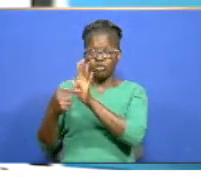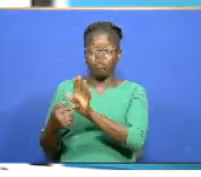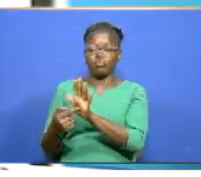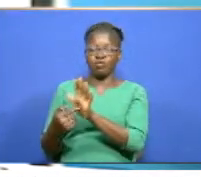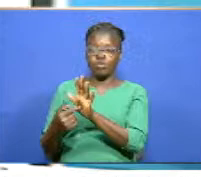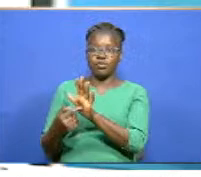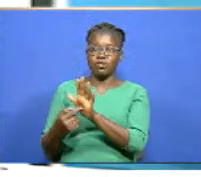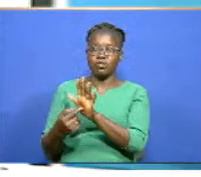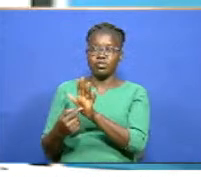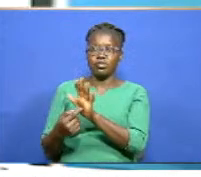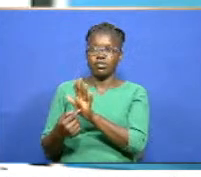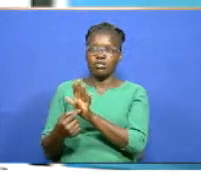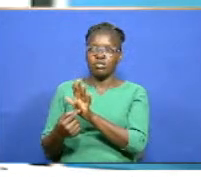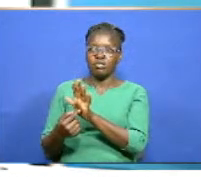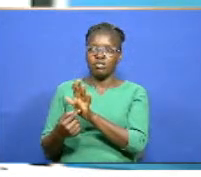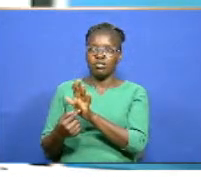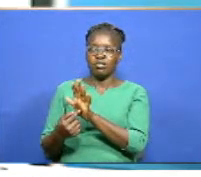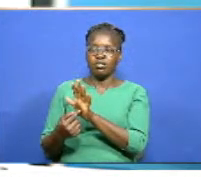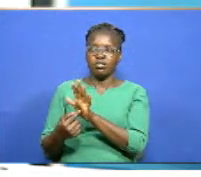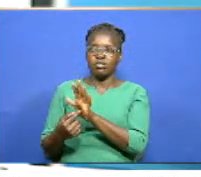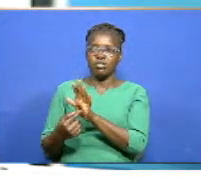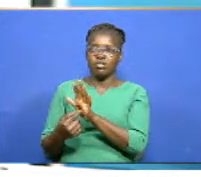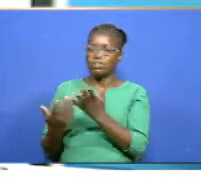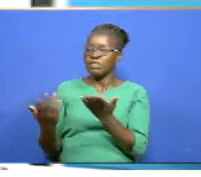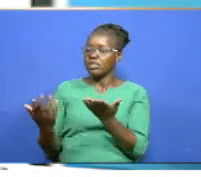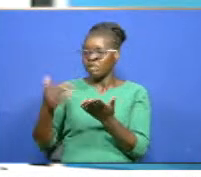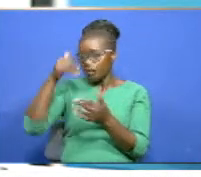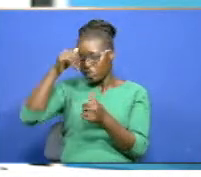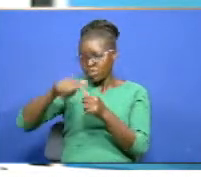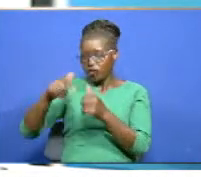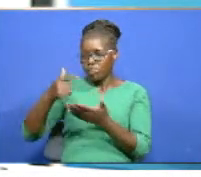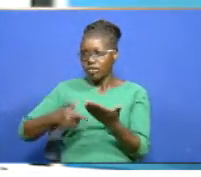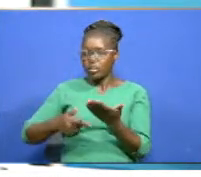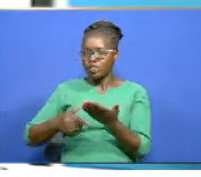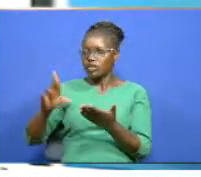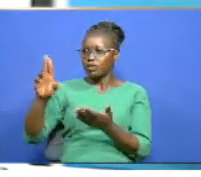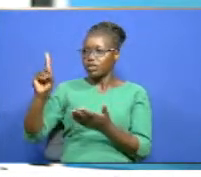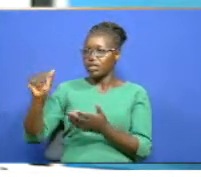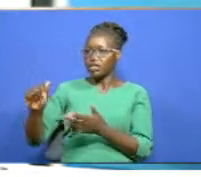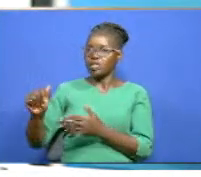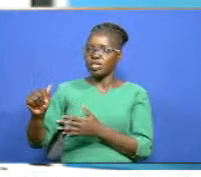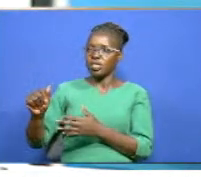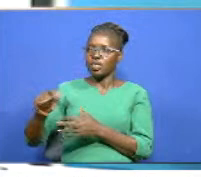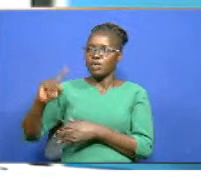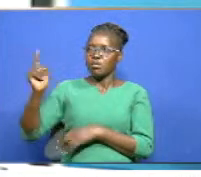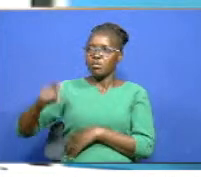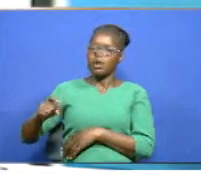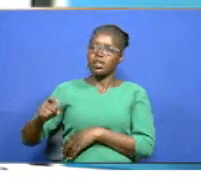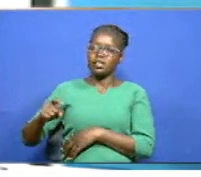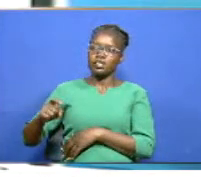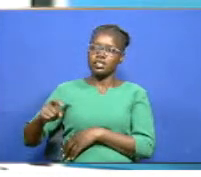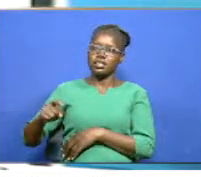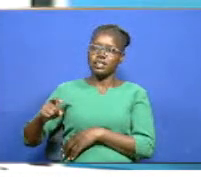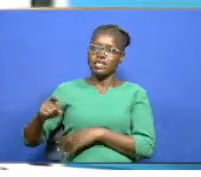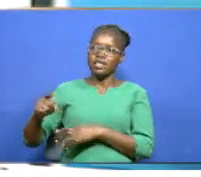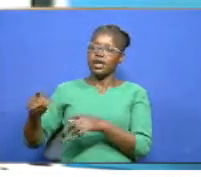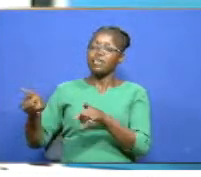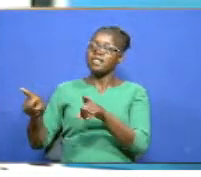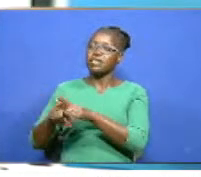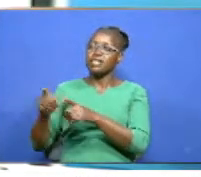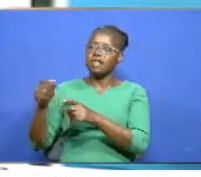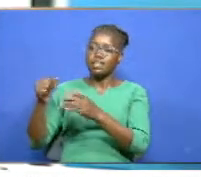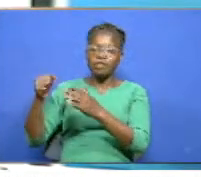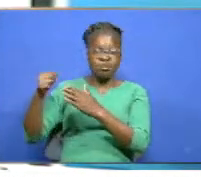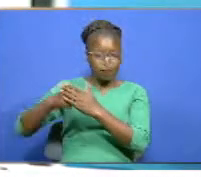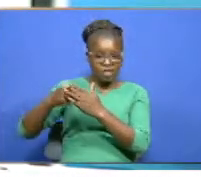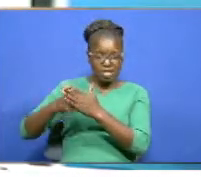that the key thing that the UDA really is really fighting now is to